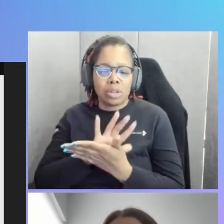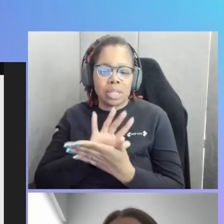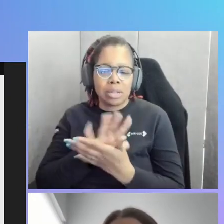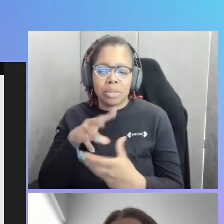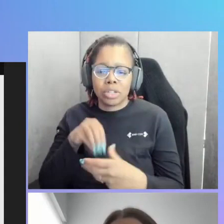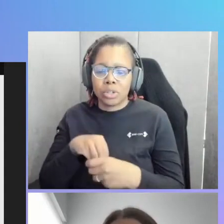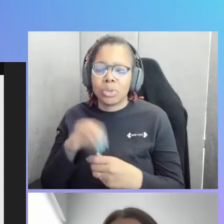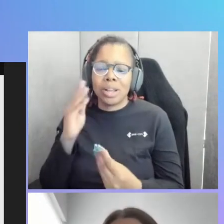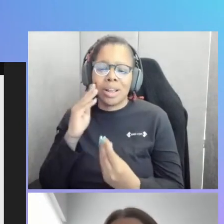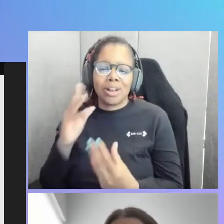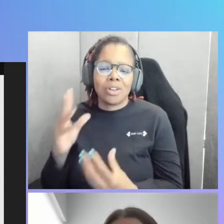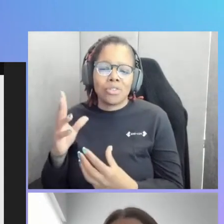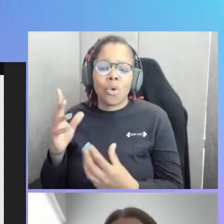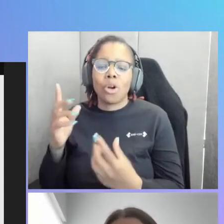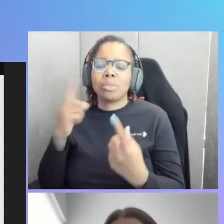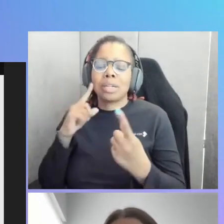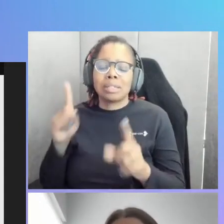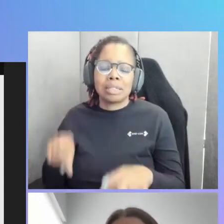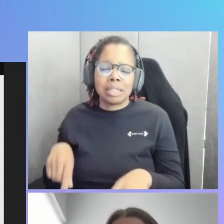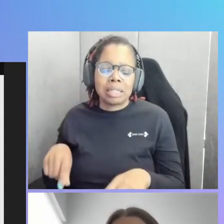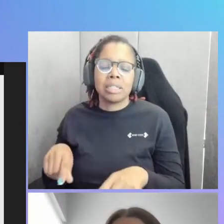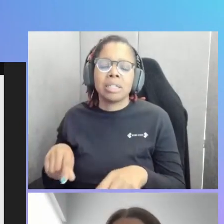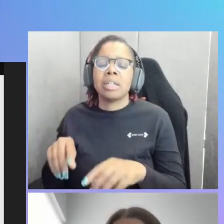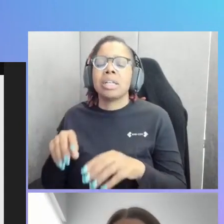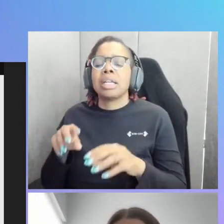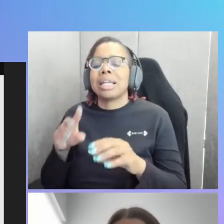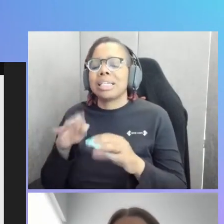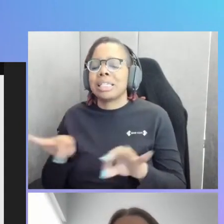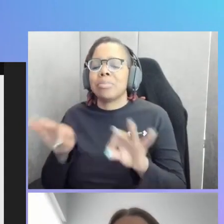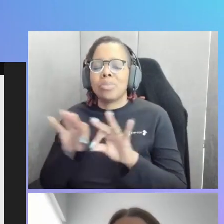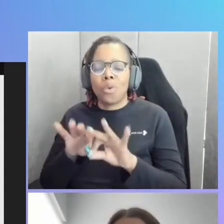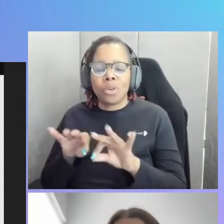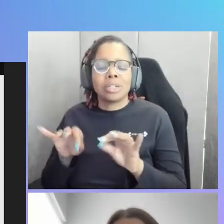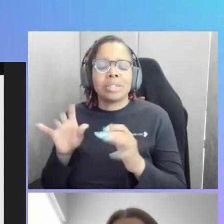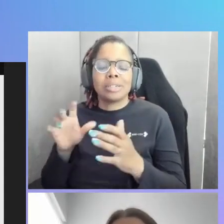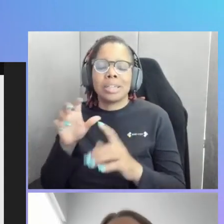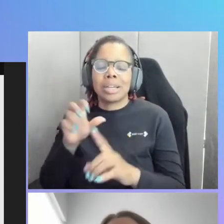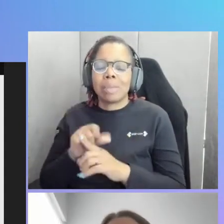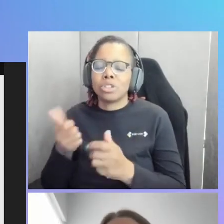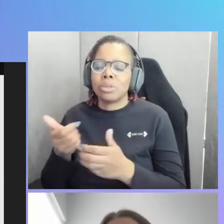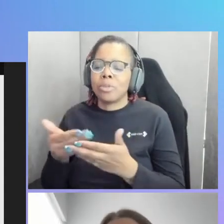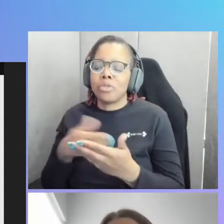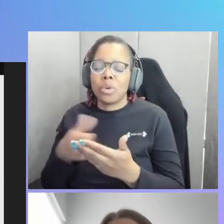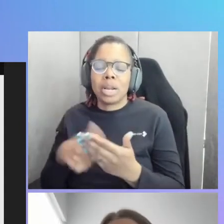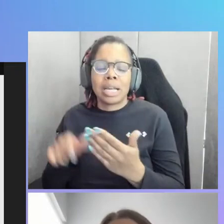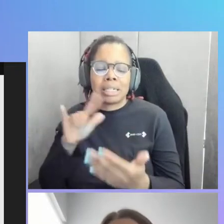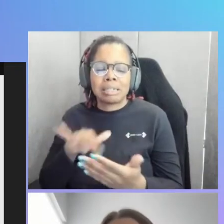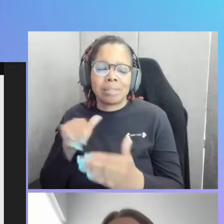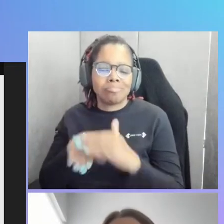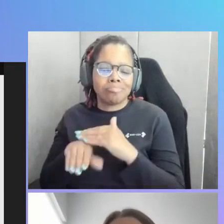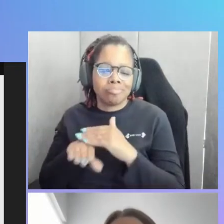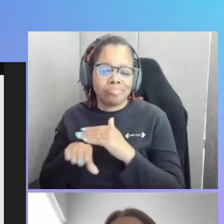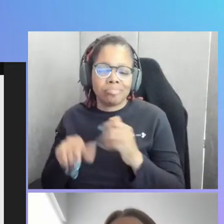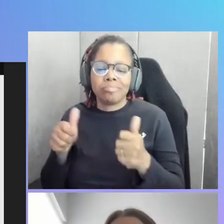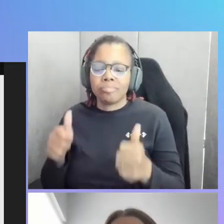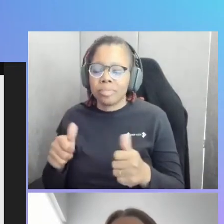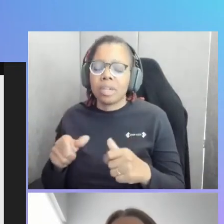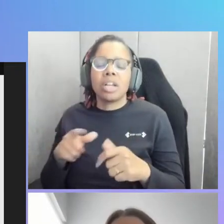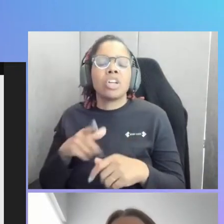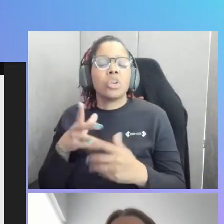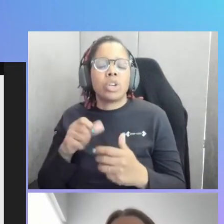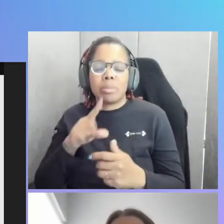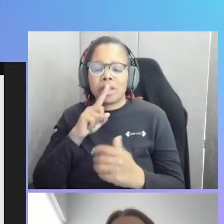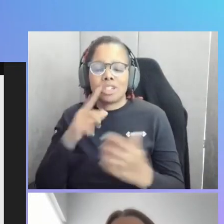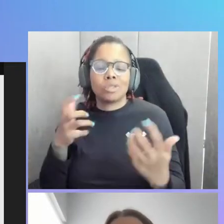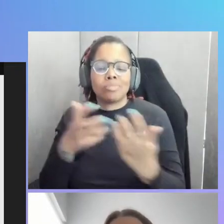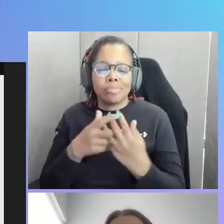informed consent, which is always important to capture before any study, are accessible. So again, you're going to want to make sure that these are screen reader